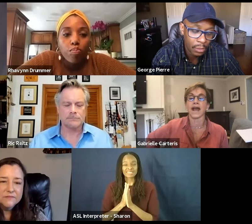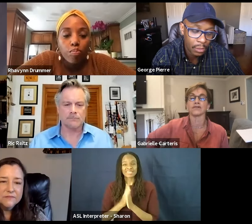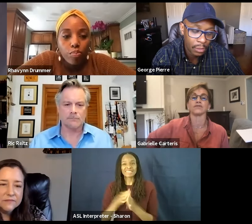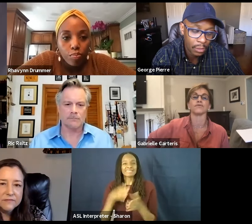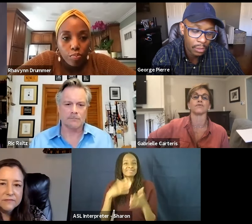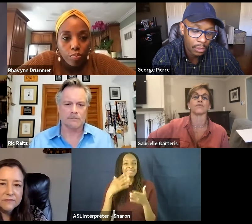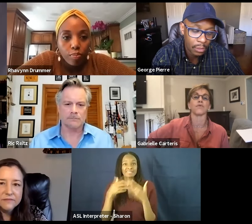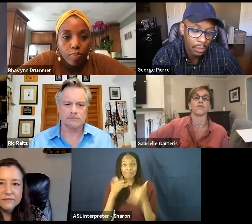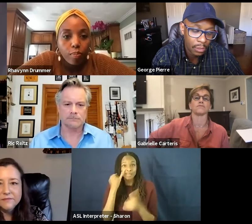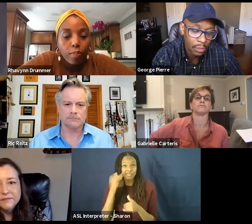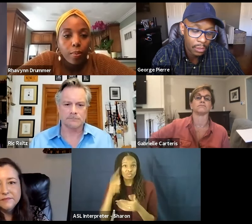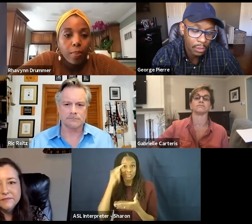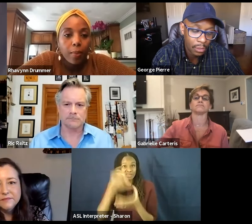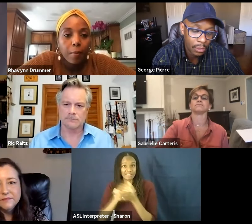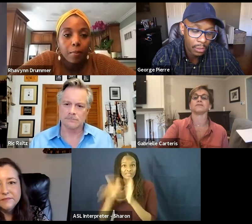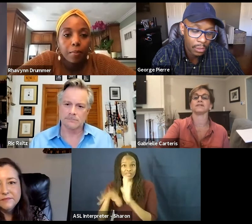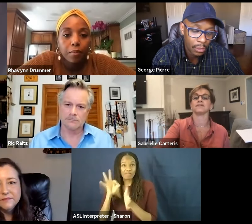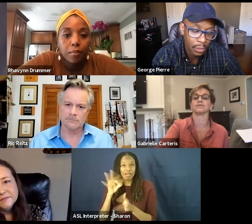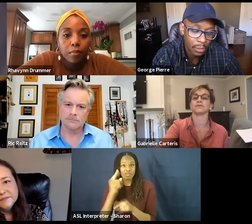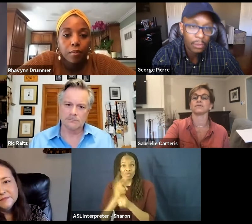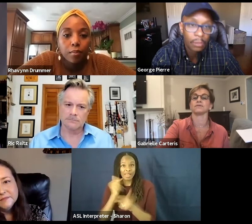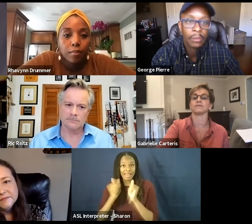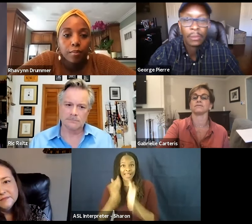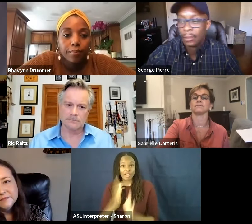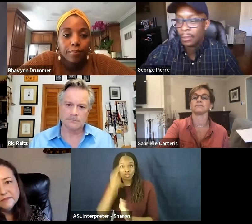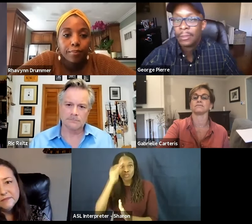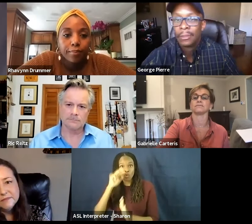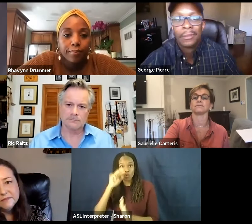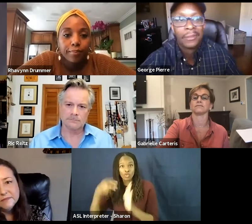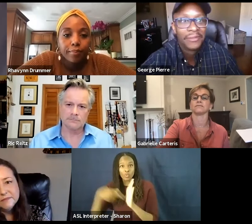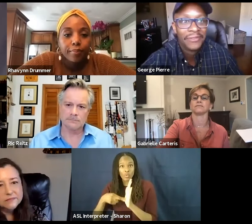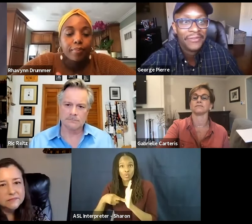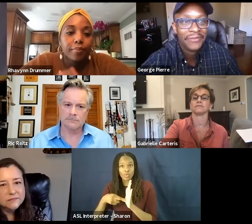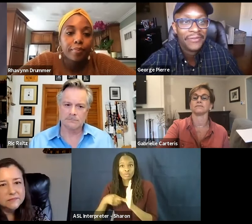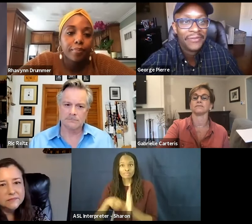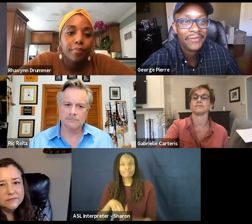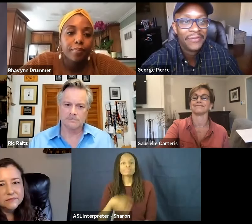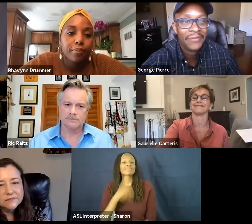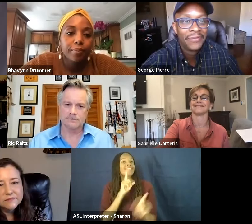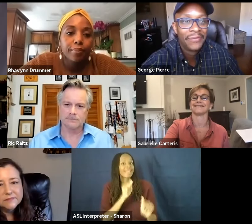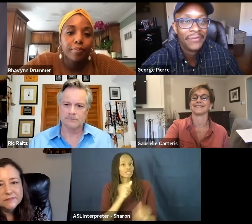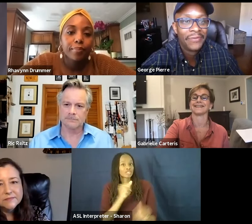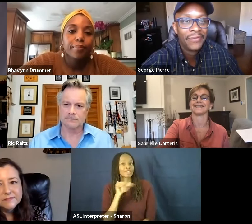right actor for the role? It's an interesting question. Answer is yes.